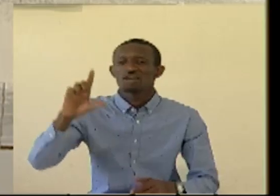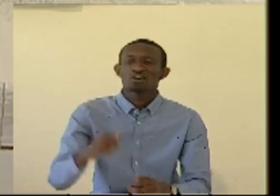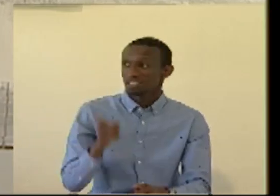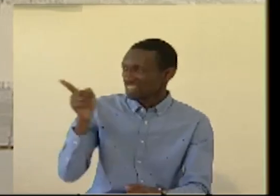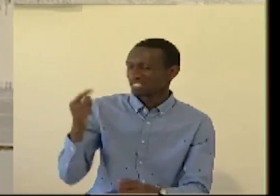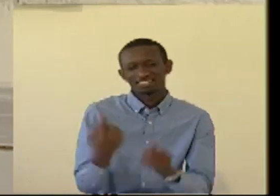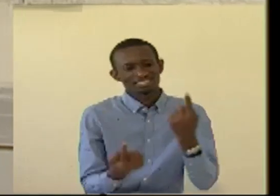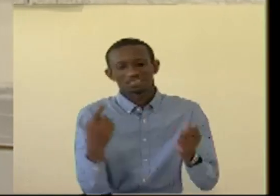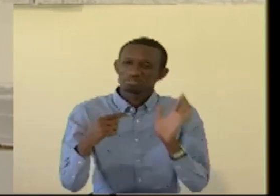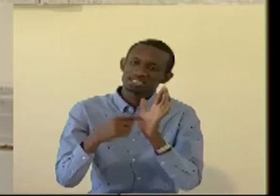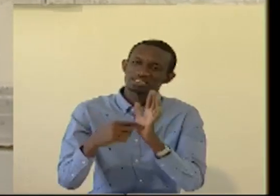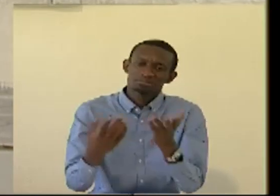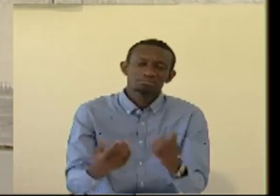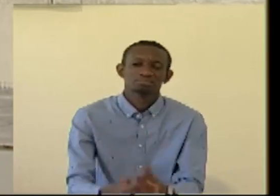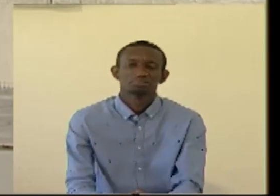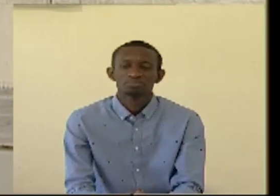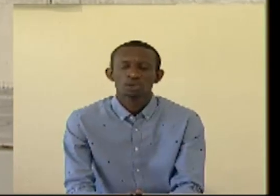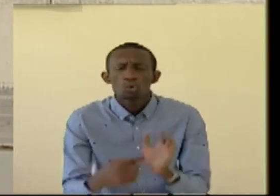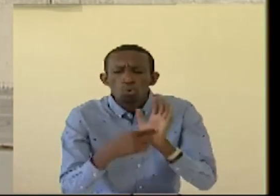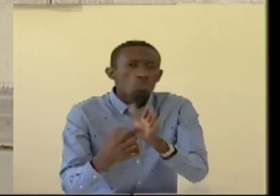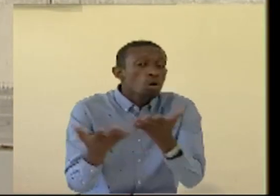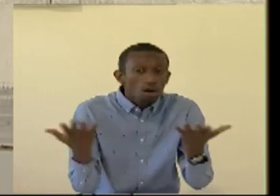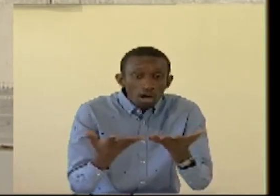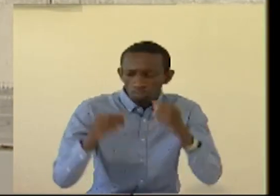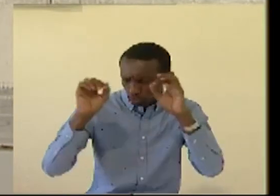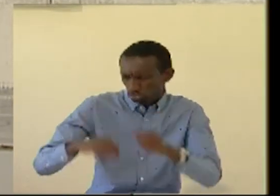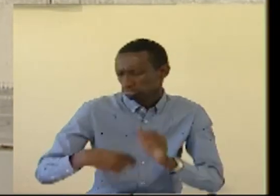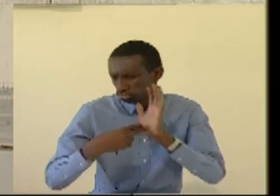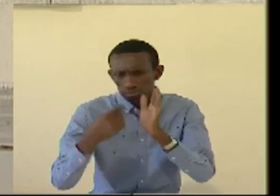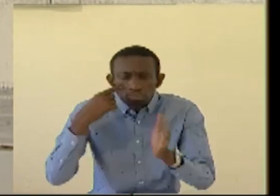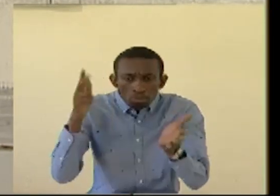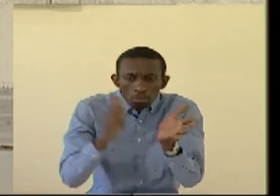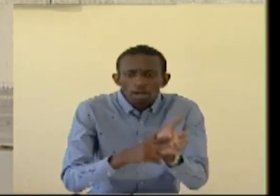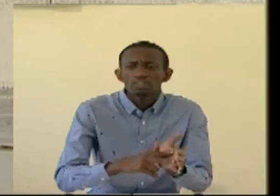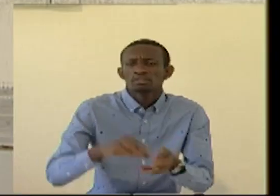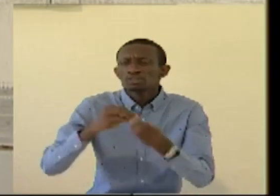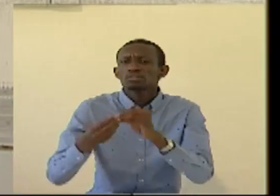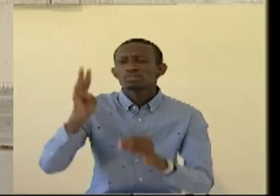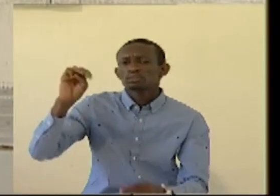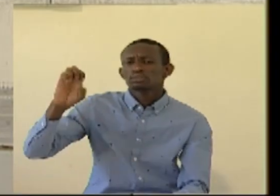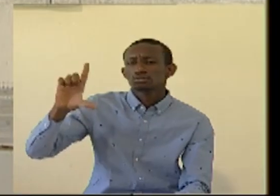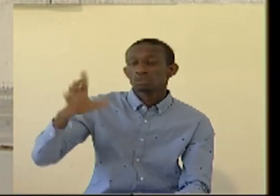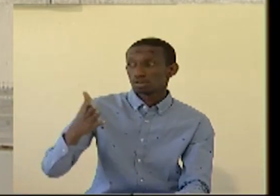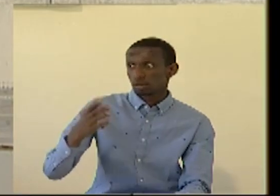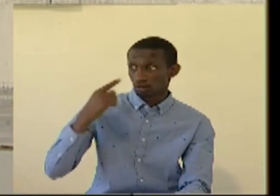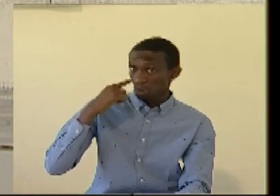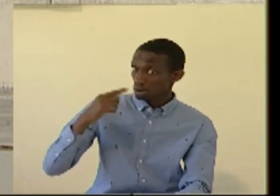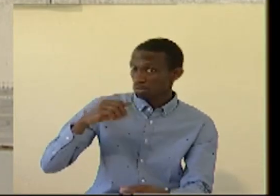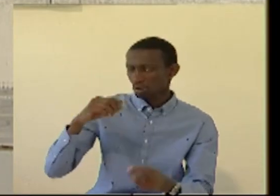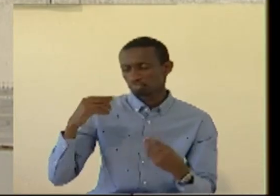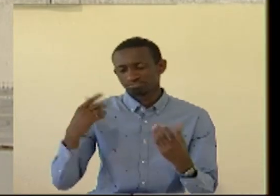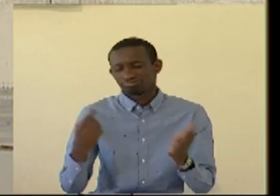the examples showing how we can determine the number of moles. We will get more examples. This is